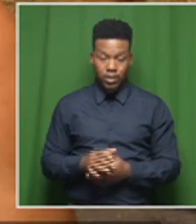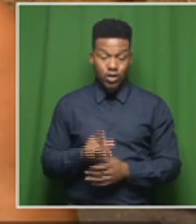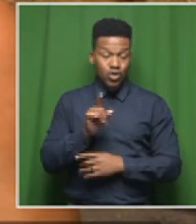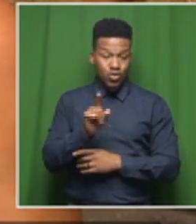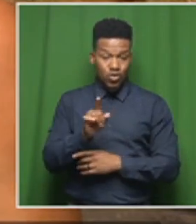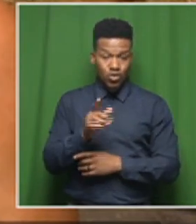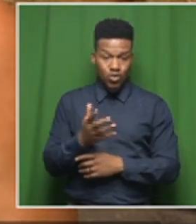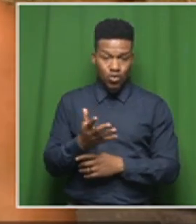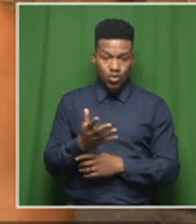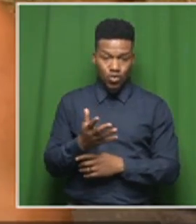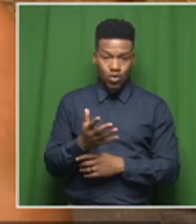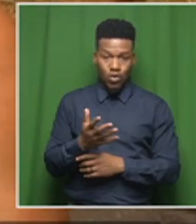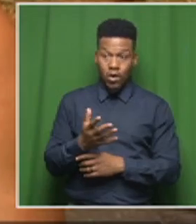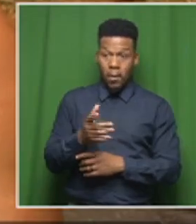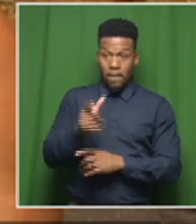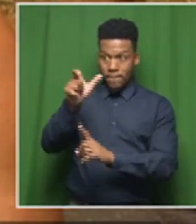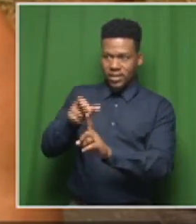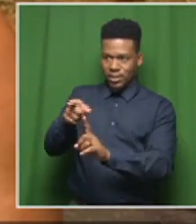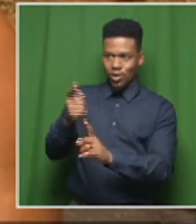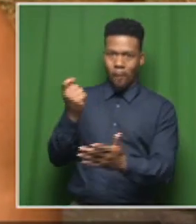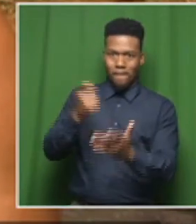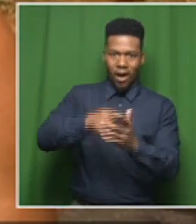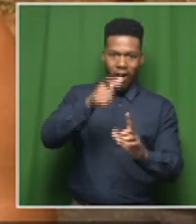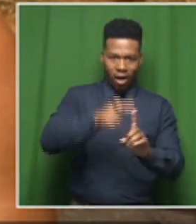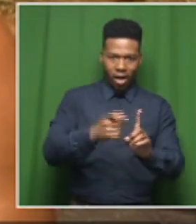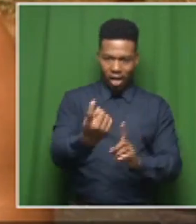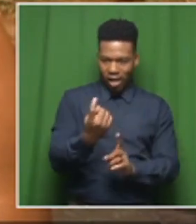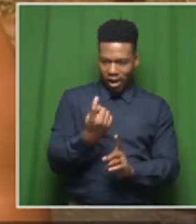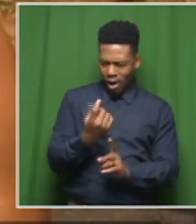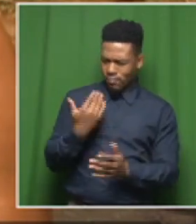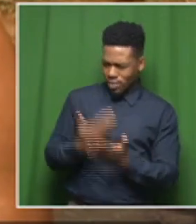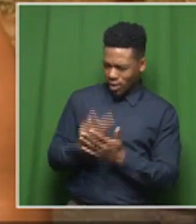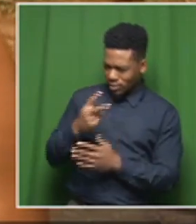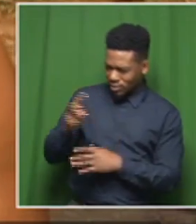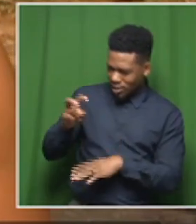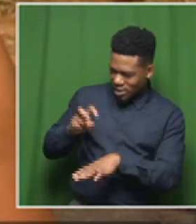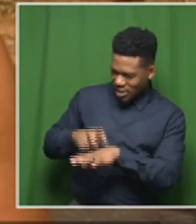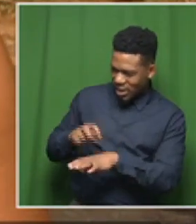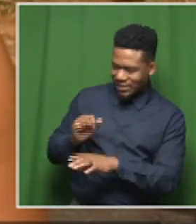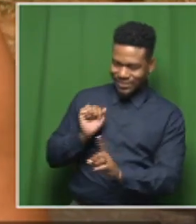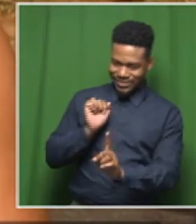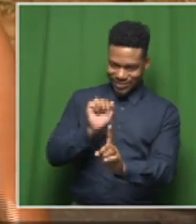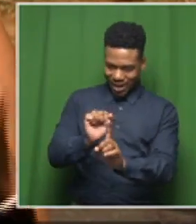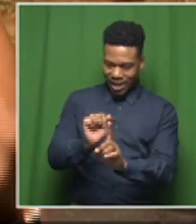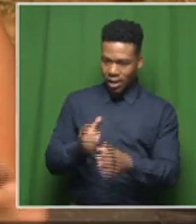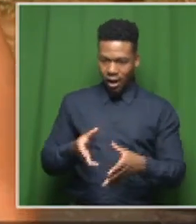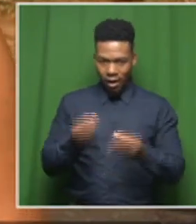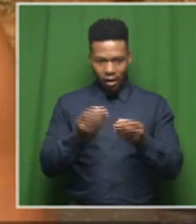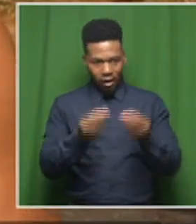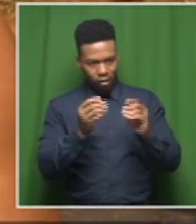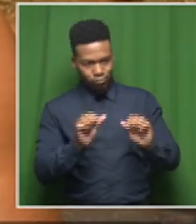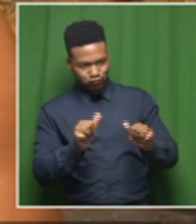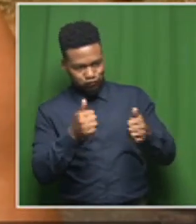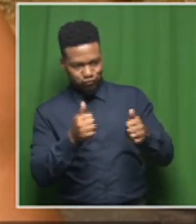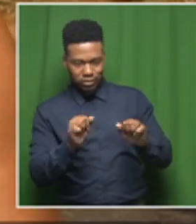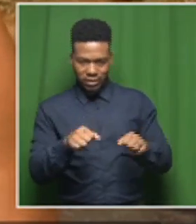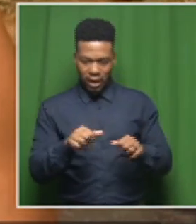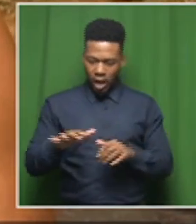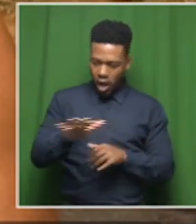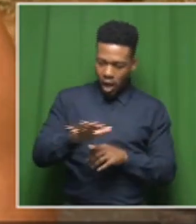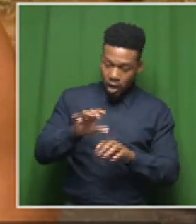can the potential buyer see his needs in your property? Yes, is it the right